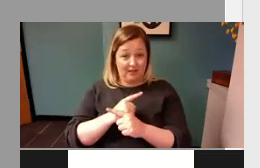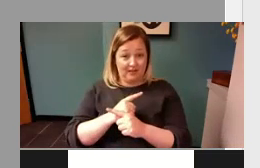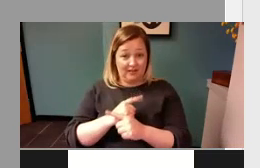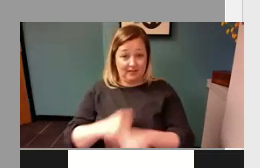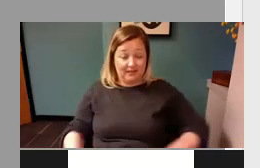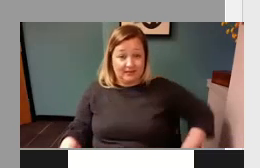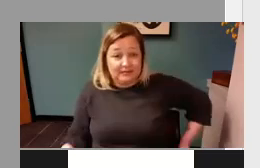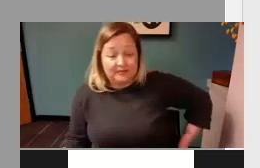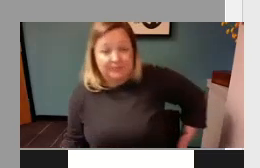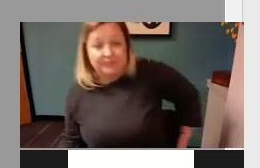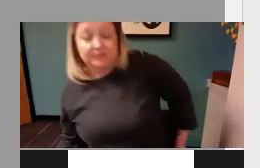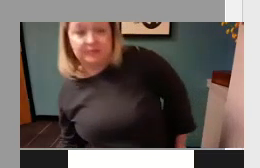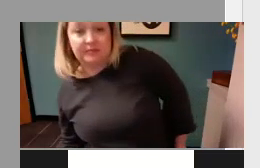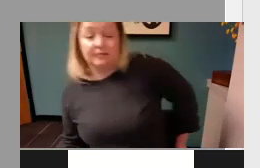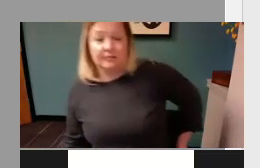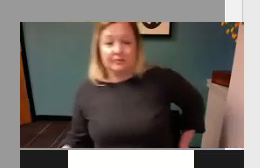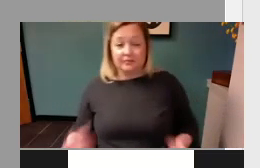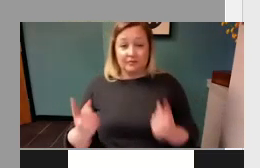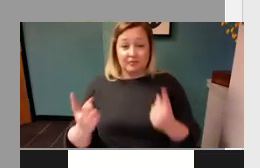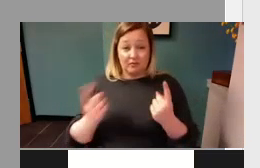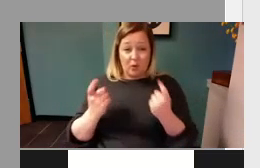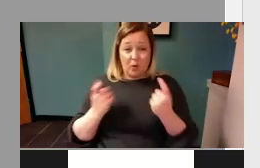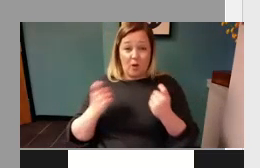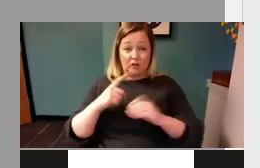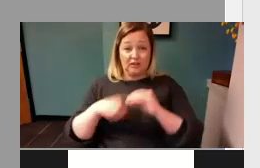Any questions about Huffman encoding?